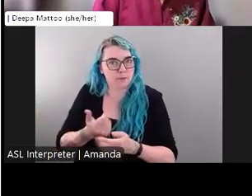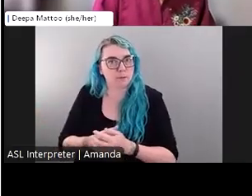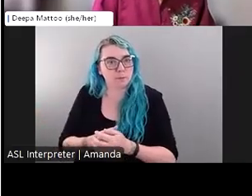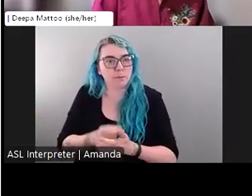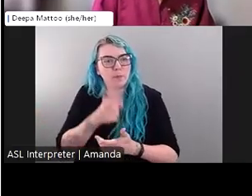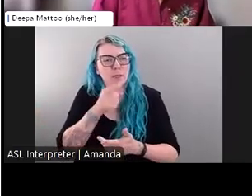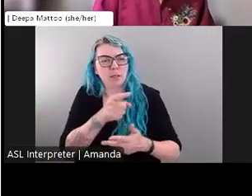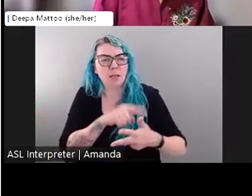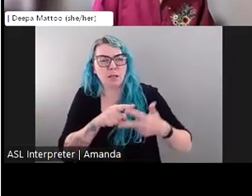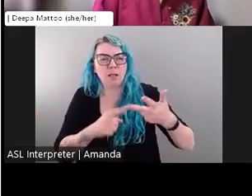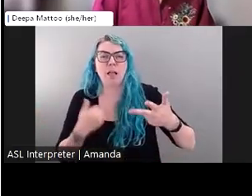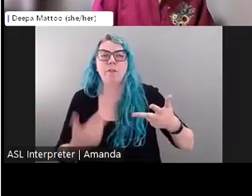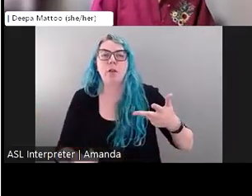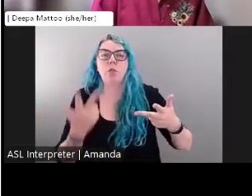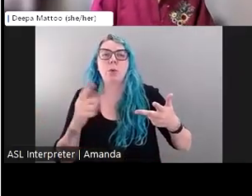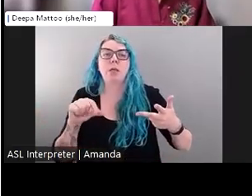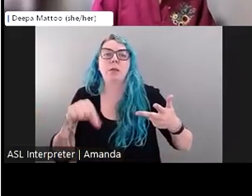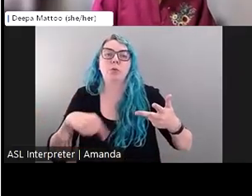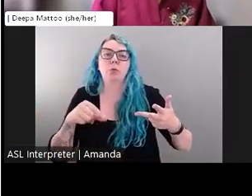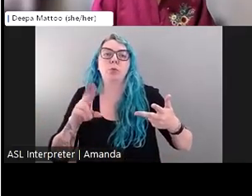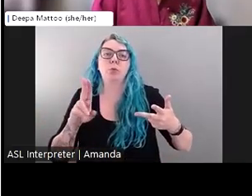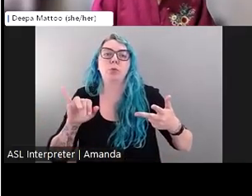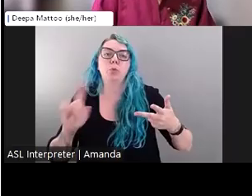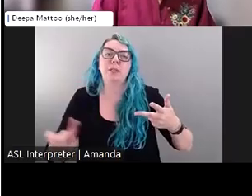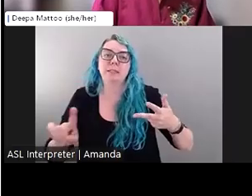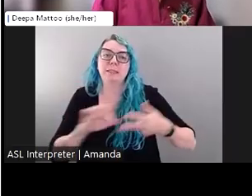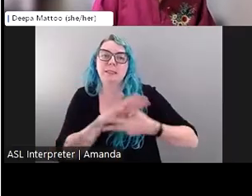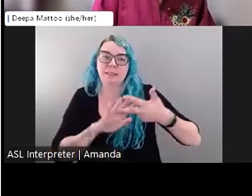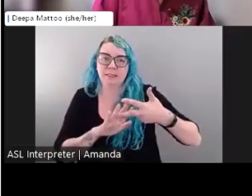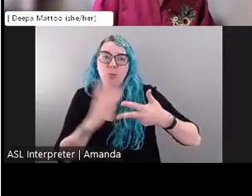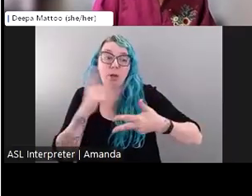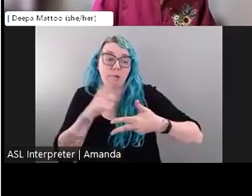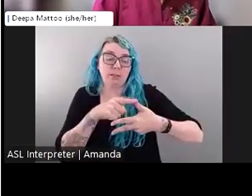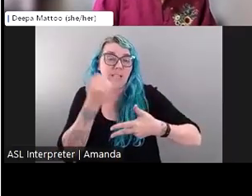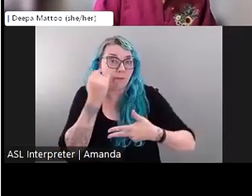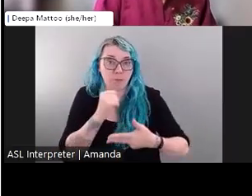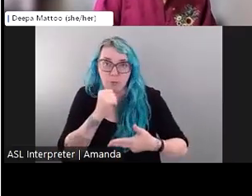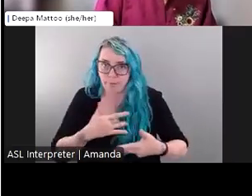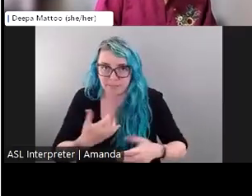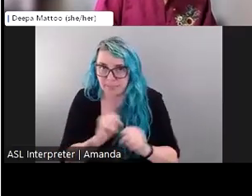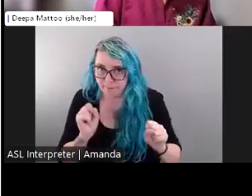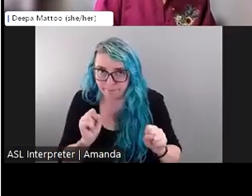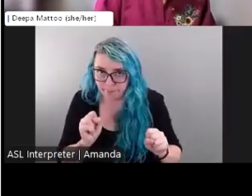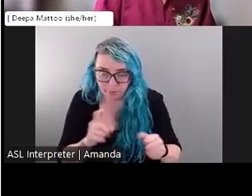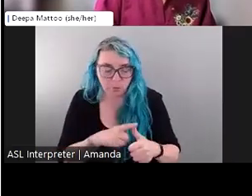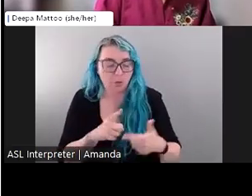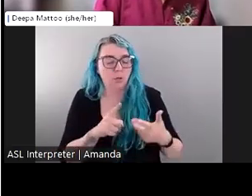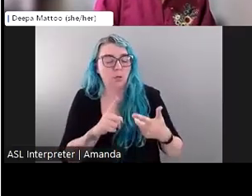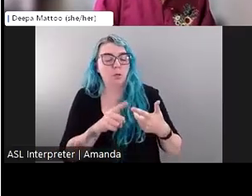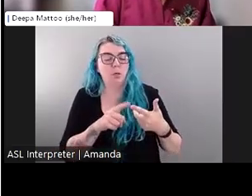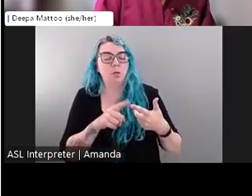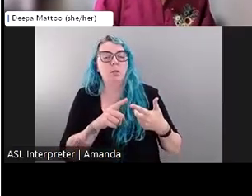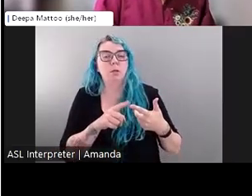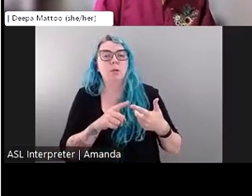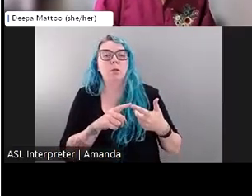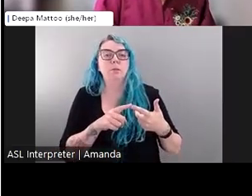quizzes right now. The first one is related to feeling unsafe in your relationship. The second one is worried about a